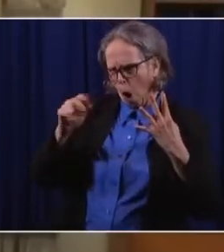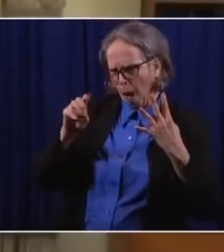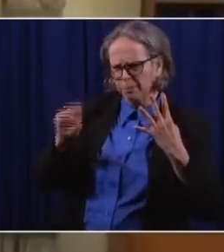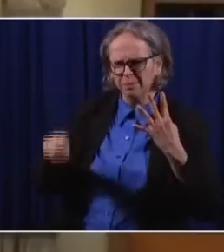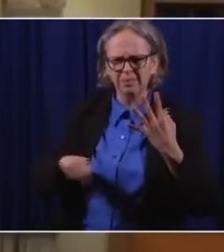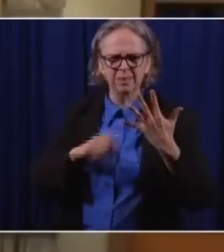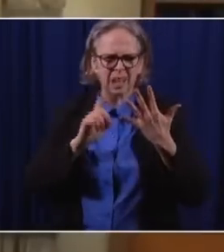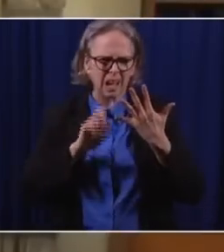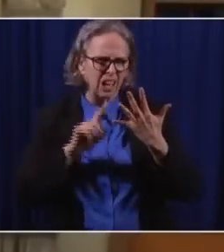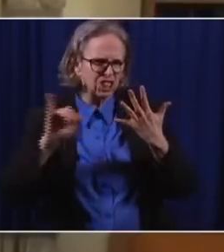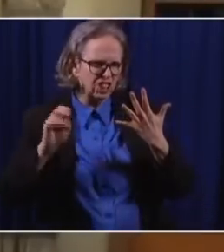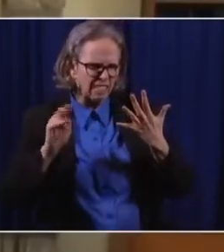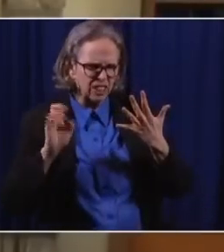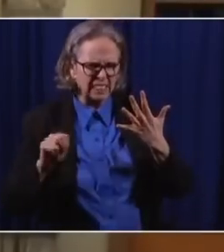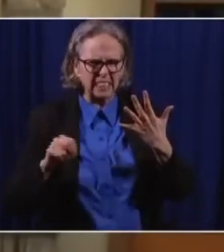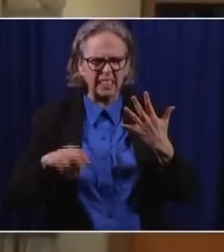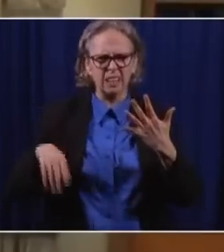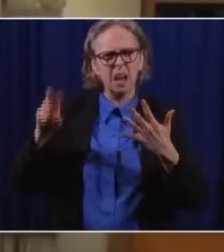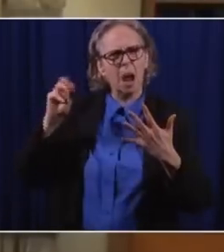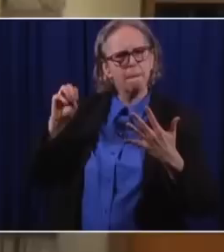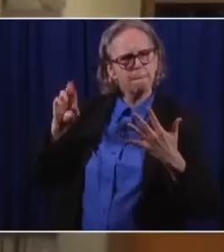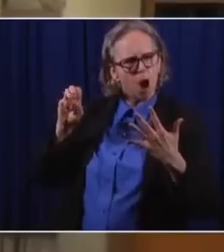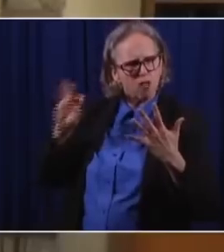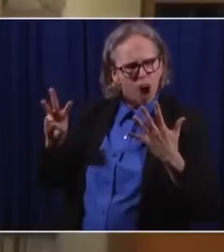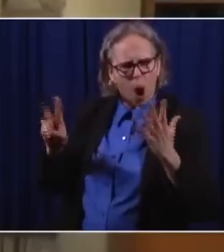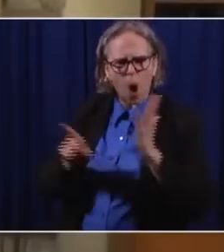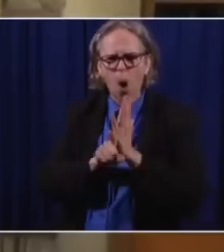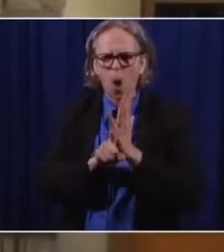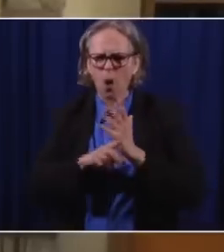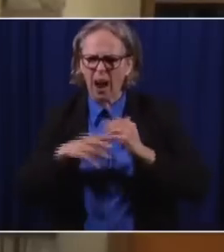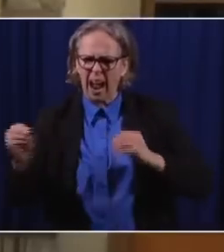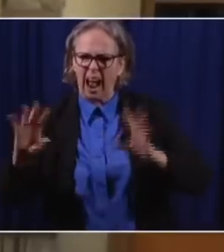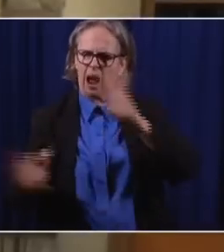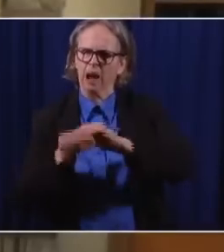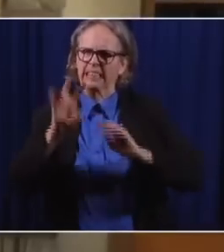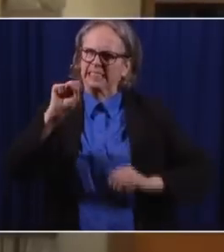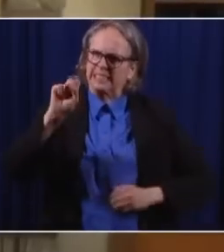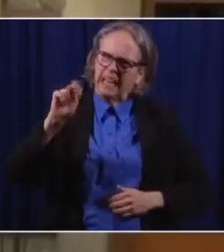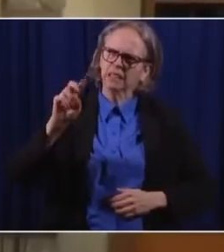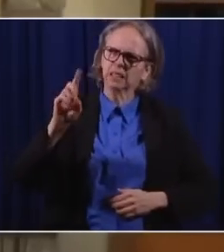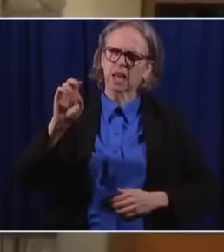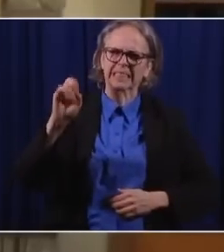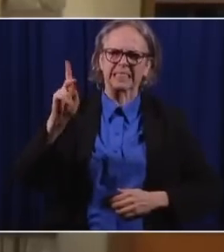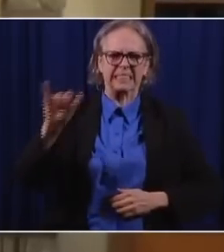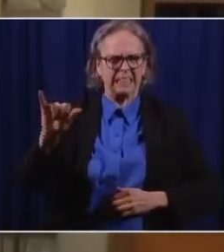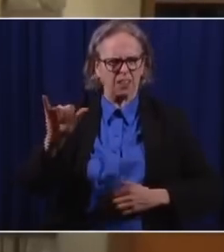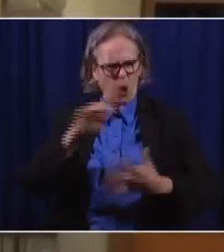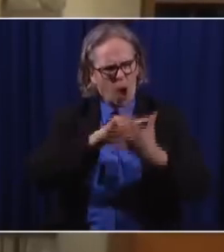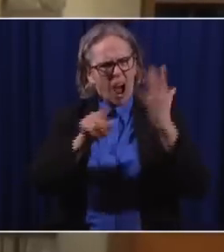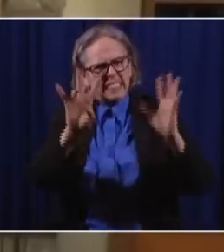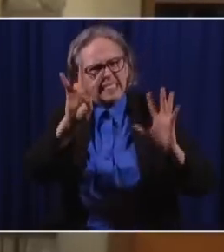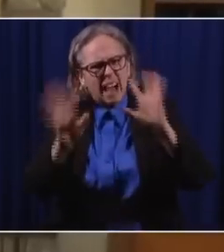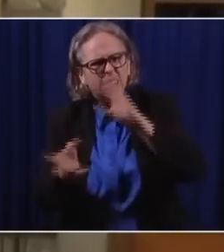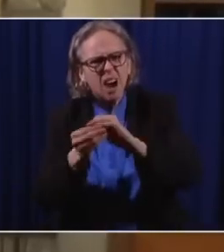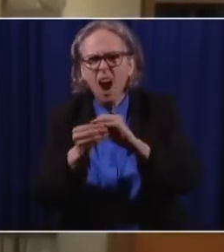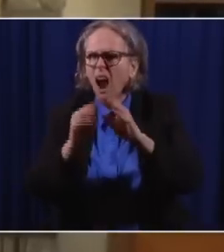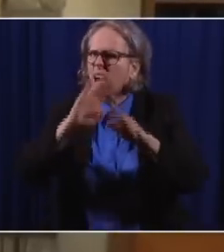This high number of never before red counties is something that we've not seen since the early days of the advisory